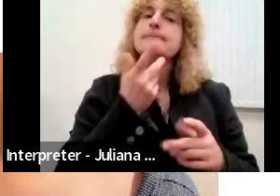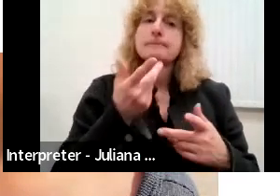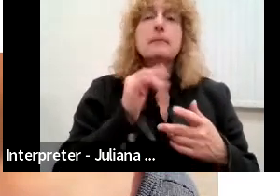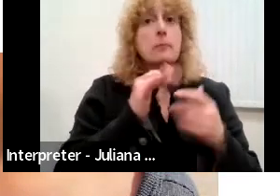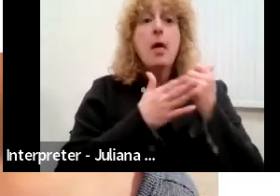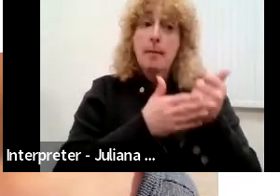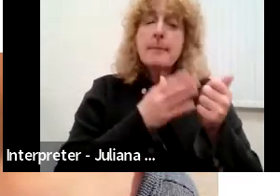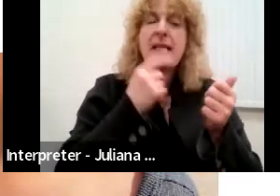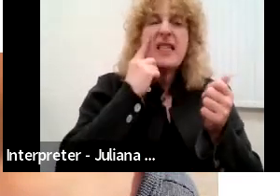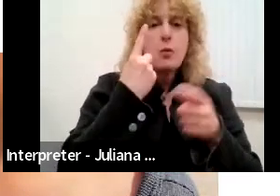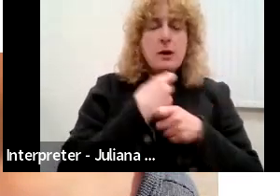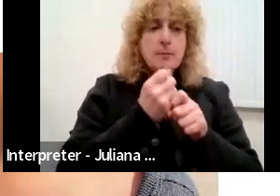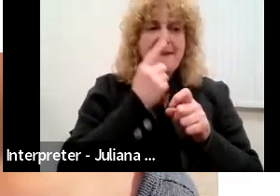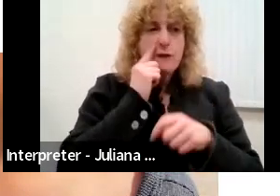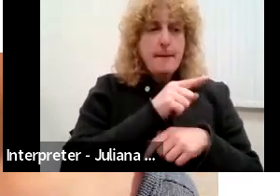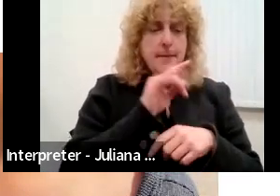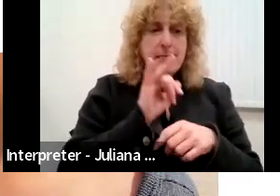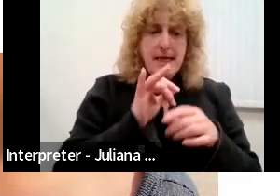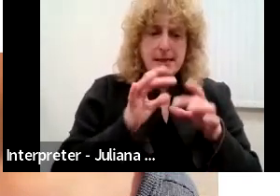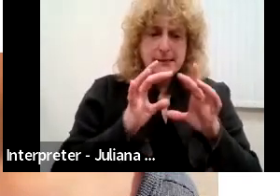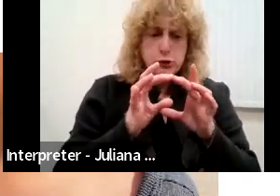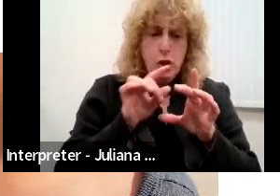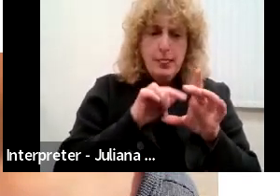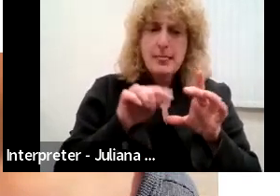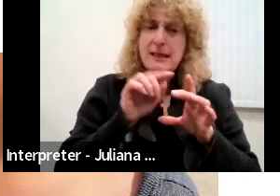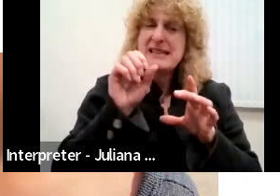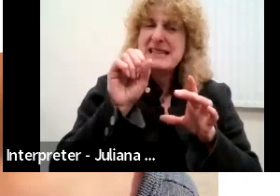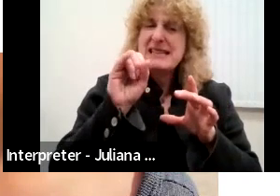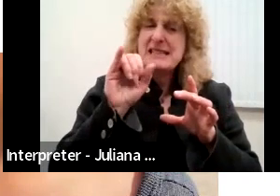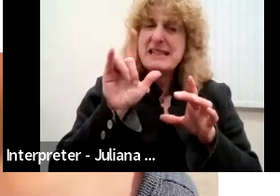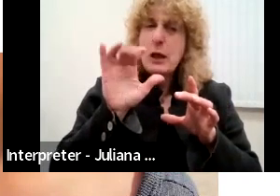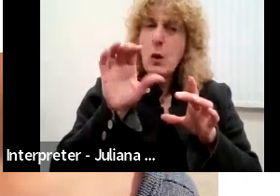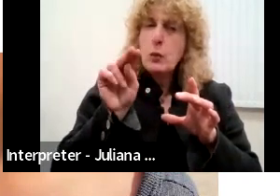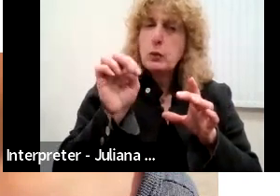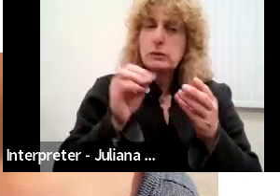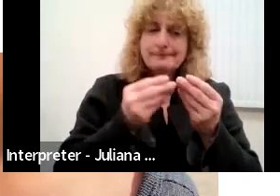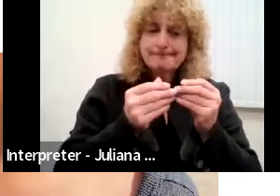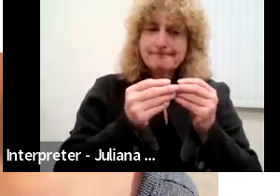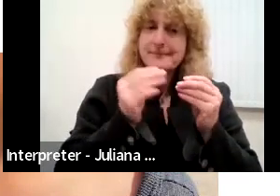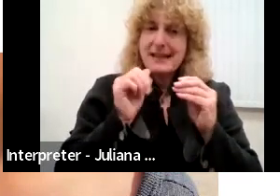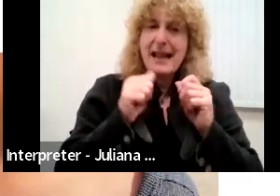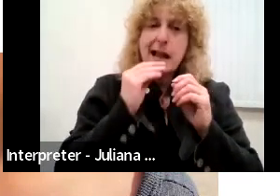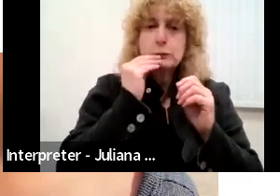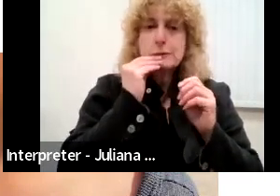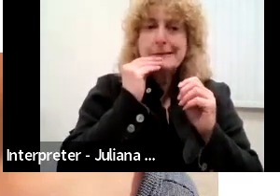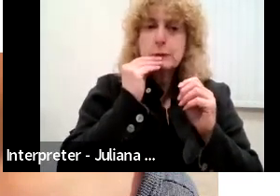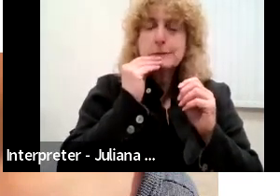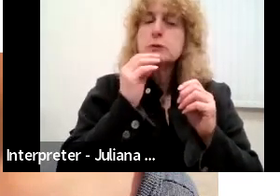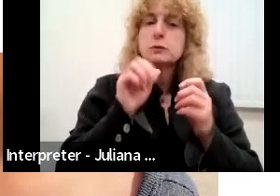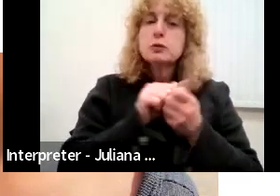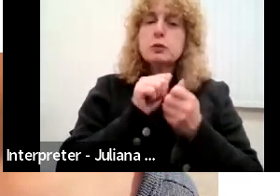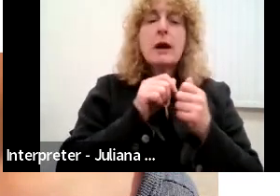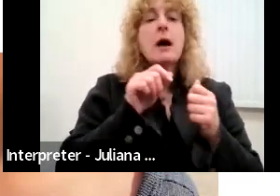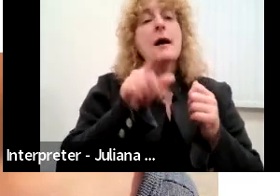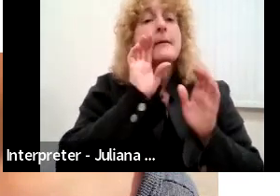one that she made for him was just like circle silicone, like kind of chewy things. The image on the screen is of a young